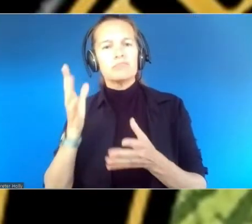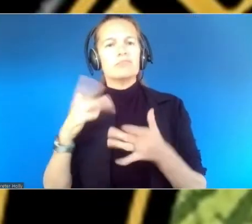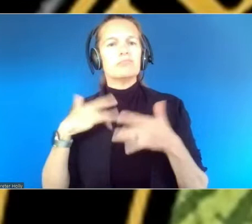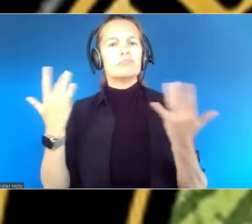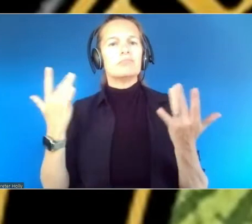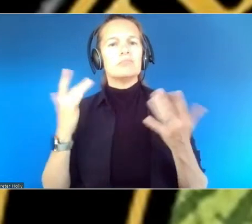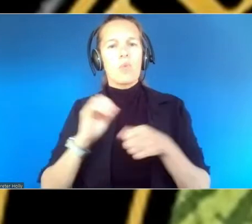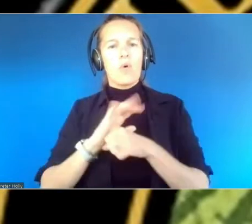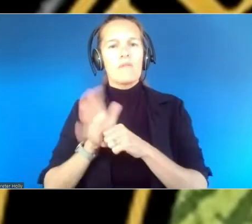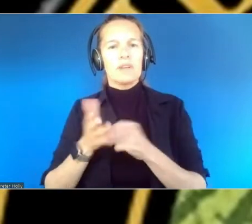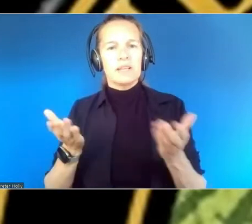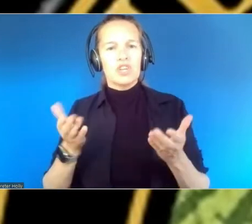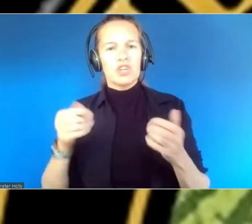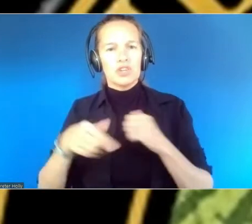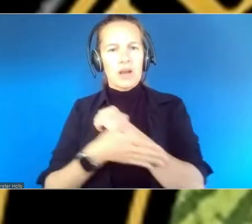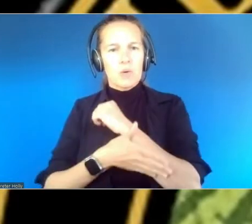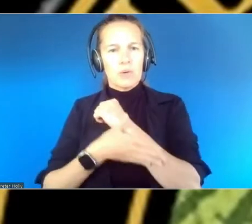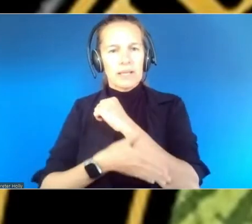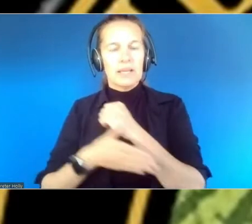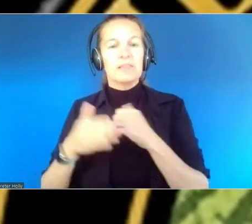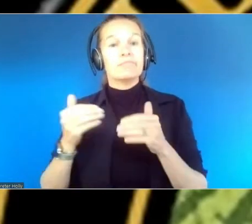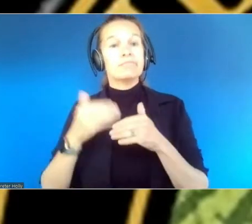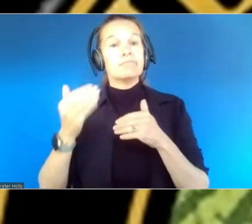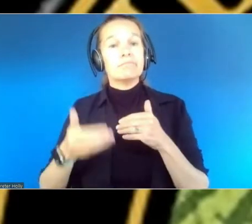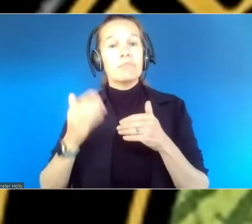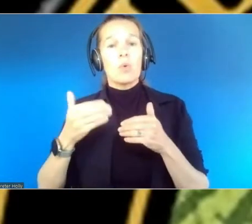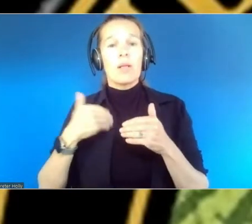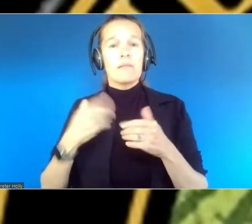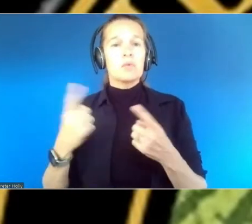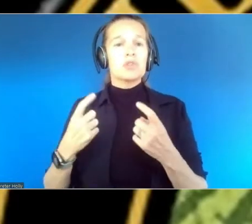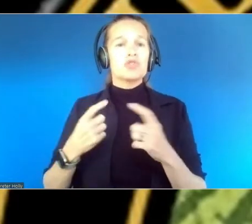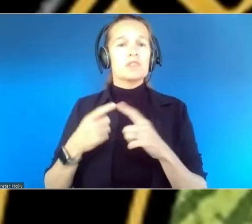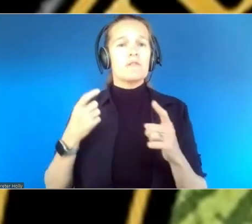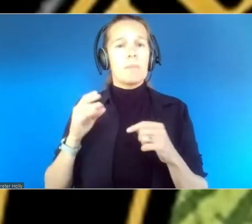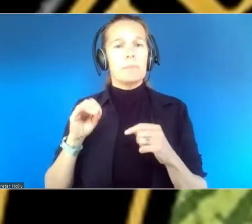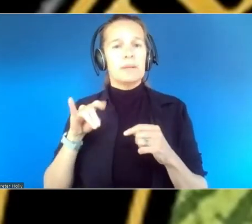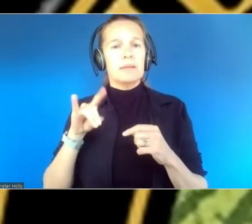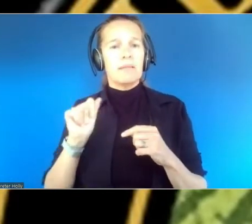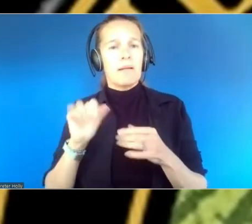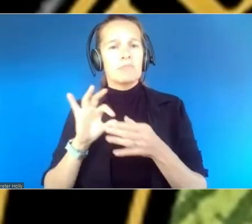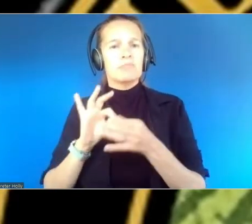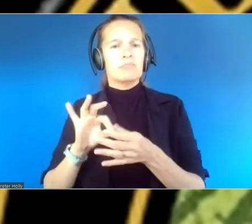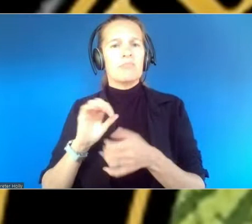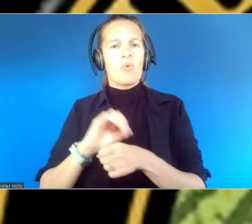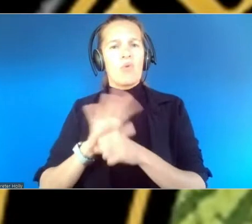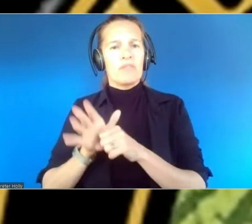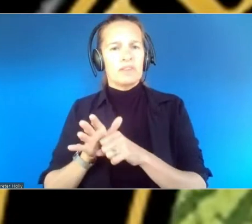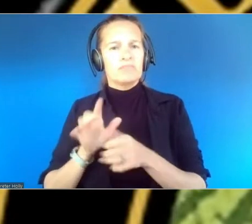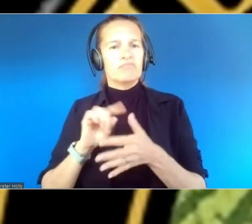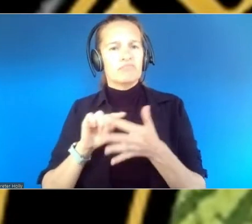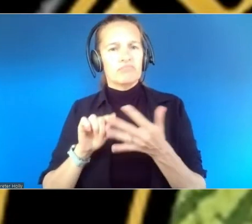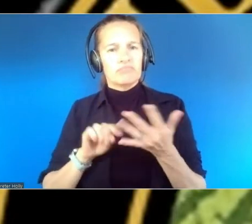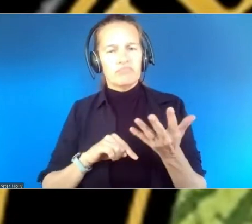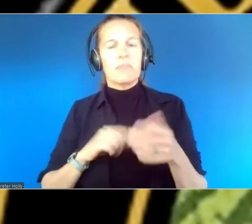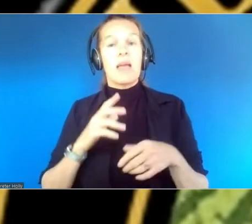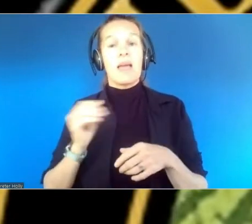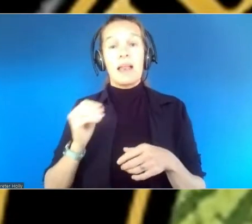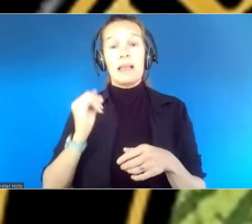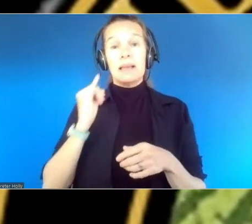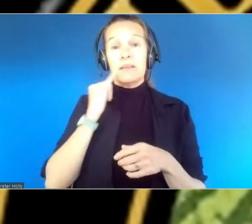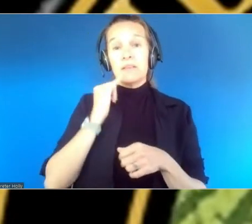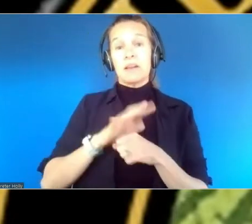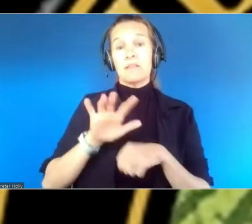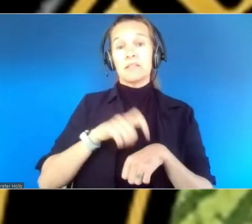of our county. After that, we open up to take a few questions from the media concerning the COVID-19 incident. If time allows, we will also take questions